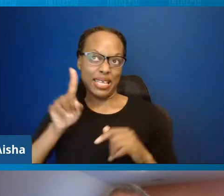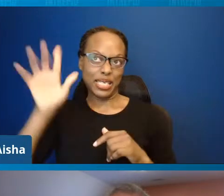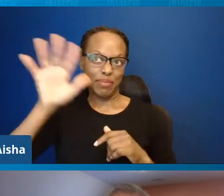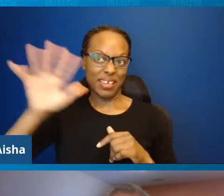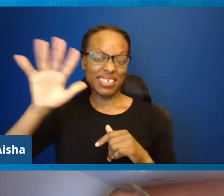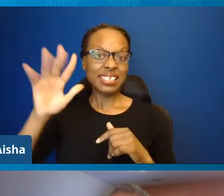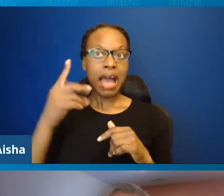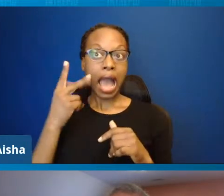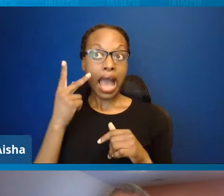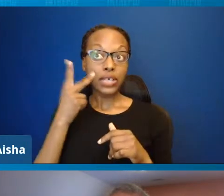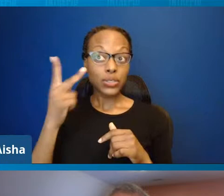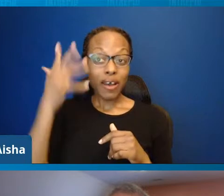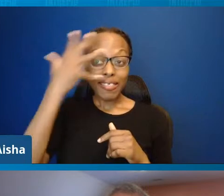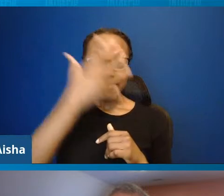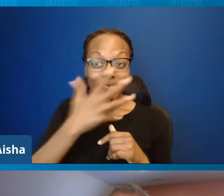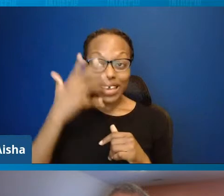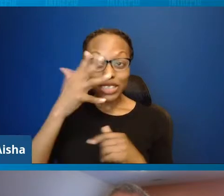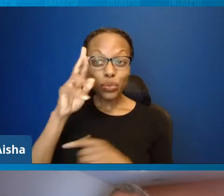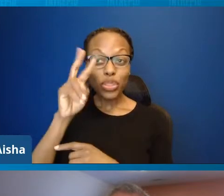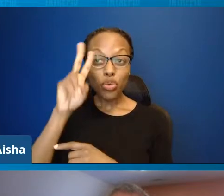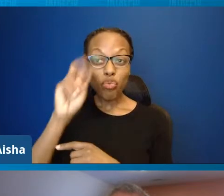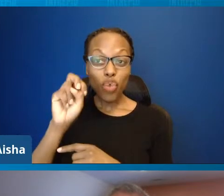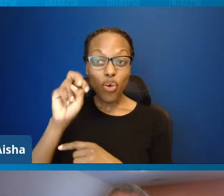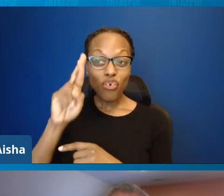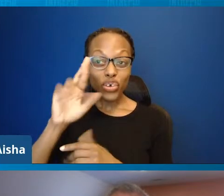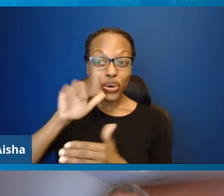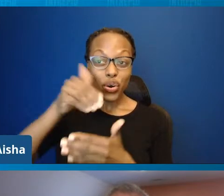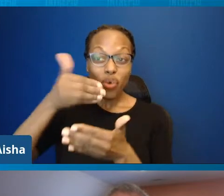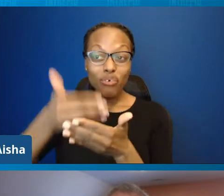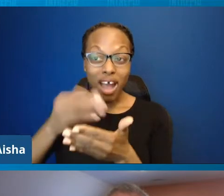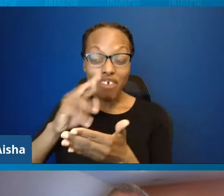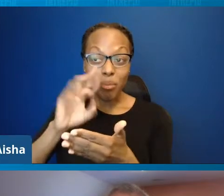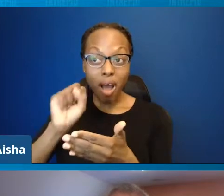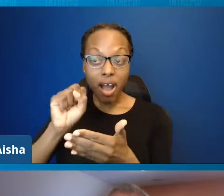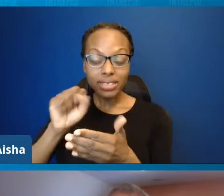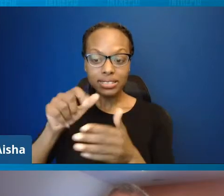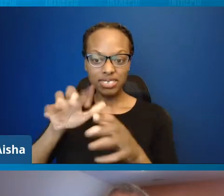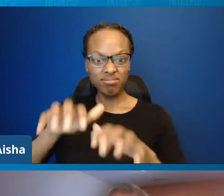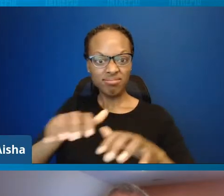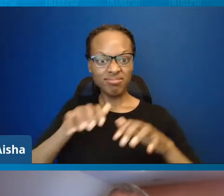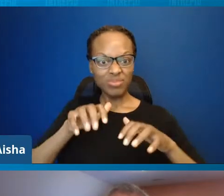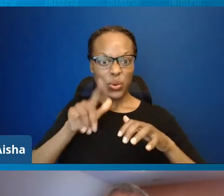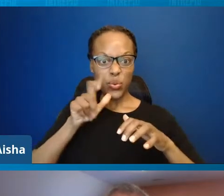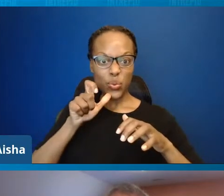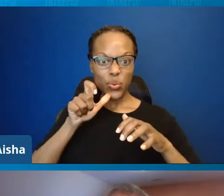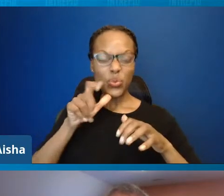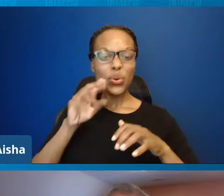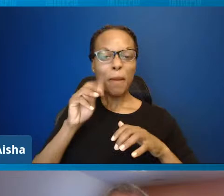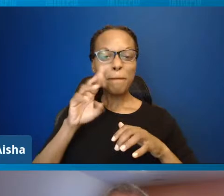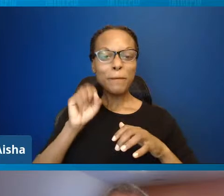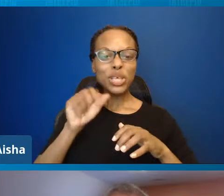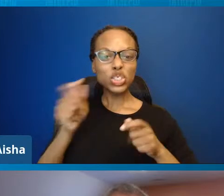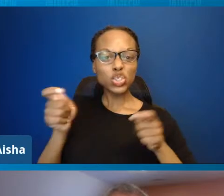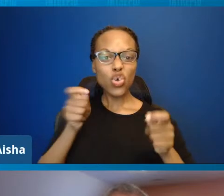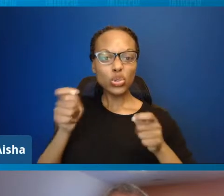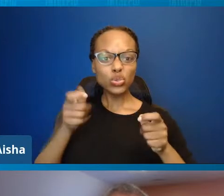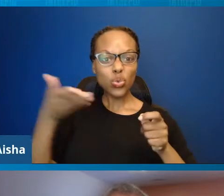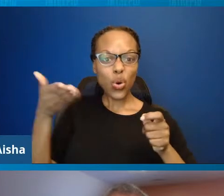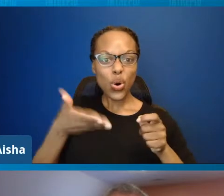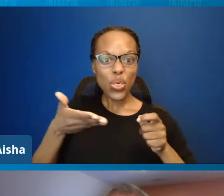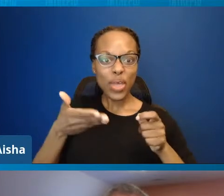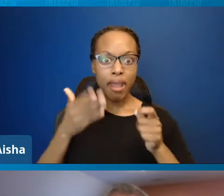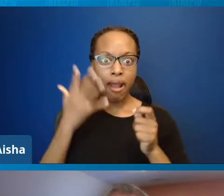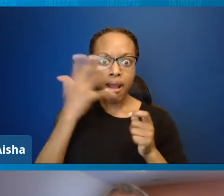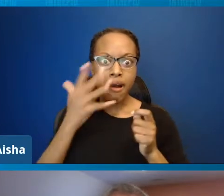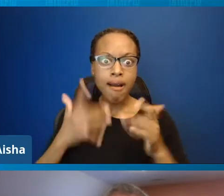when the rover touched down safely. It's just amazing, the emotion. We were cheering here for sure. There was a lot of screaming going